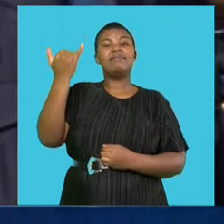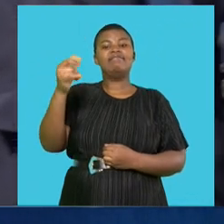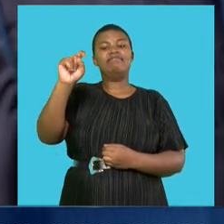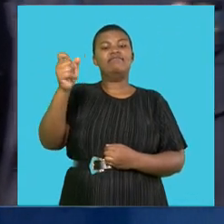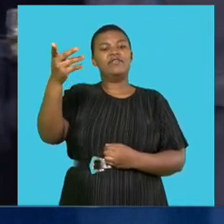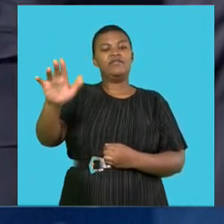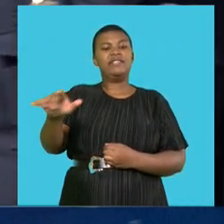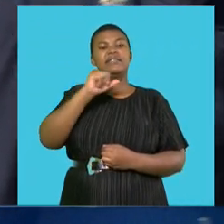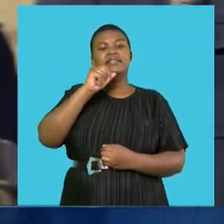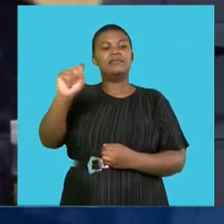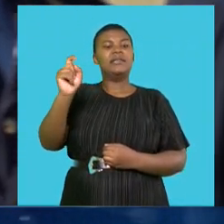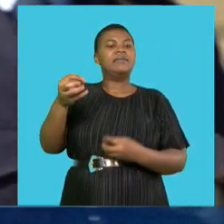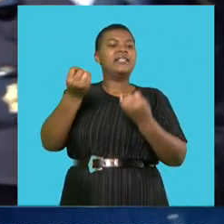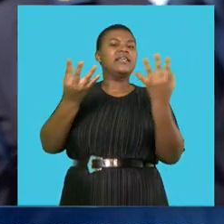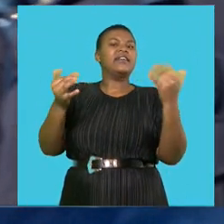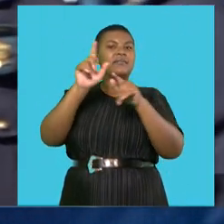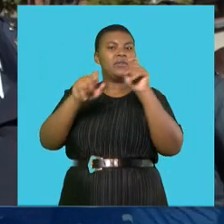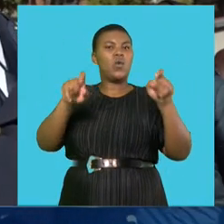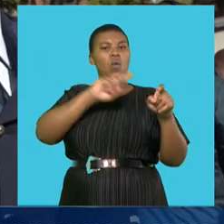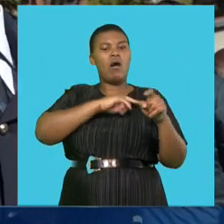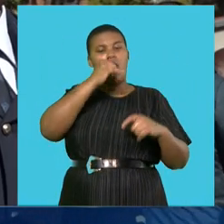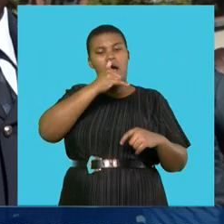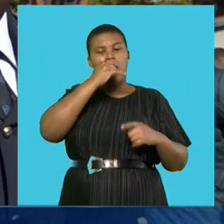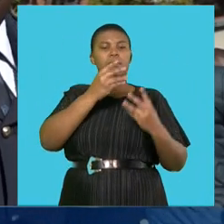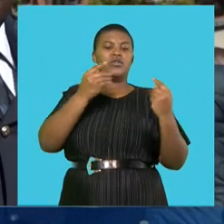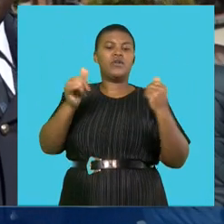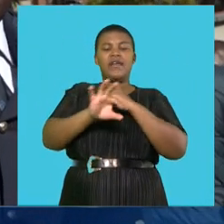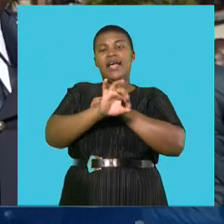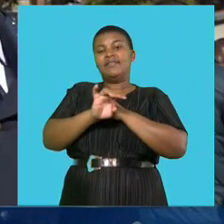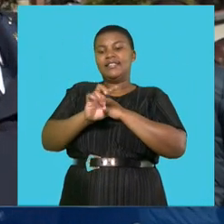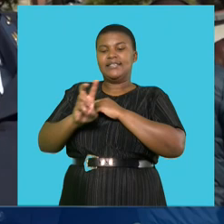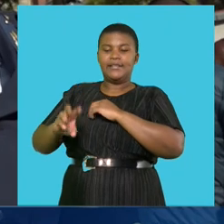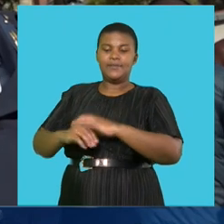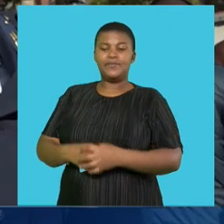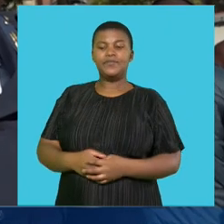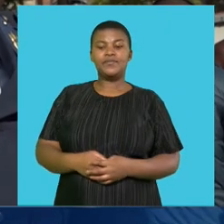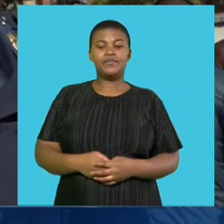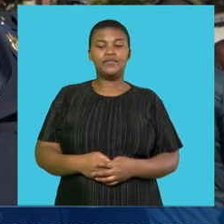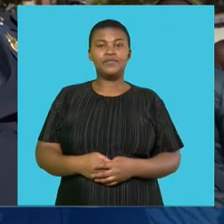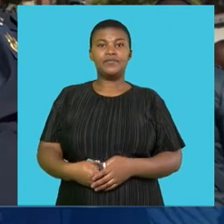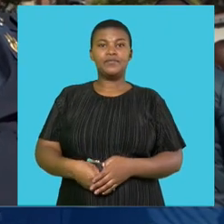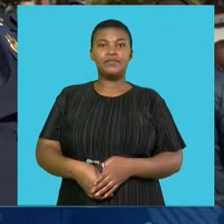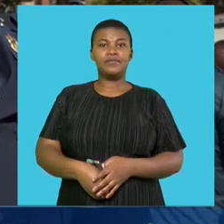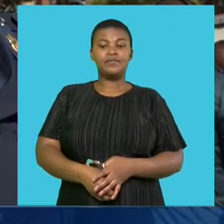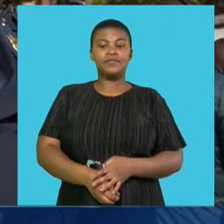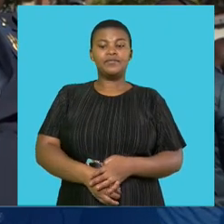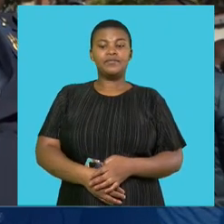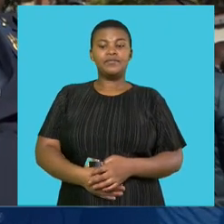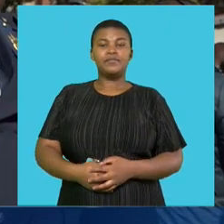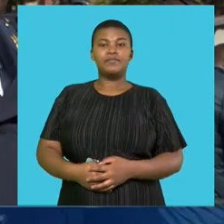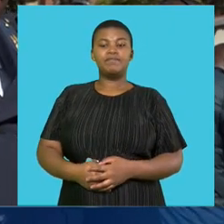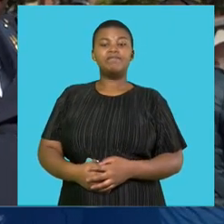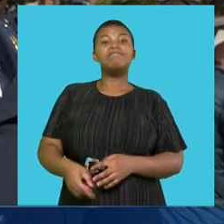abapega nanukebe ngumika na malanga when you are a member of any security agents